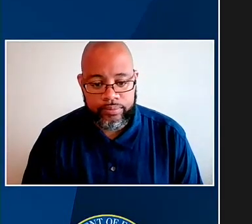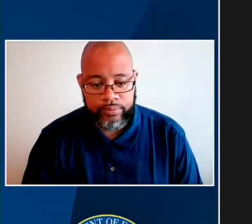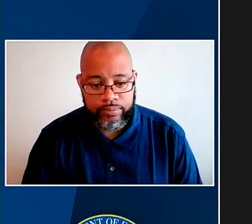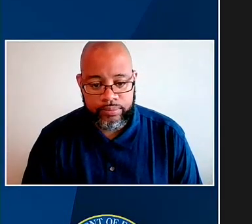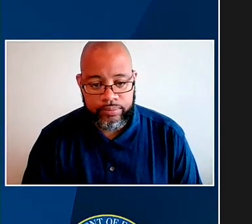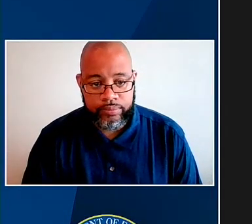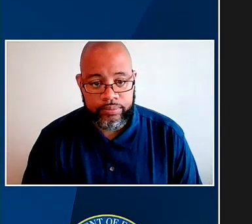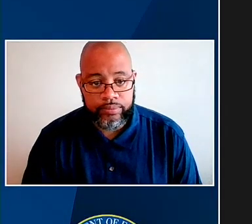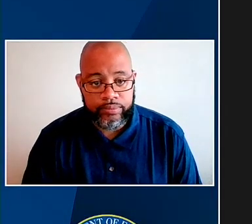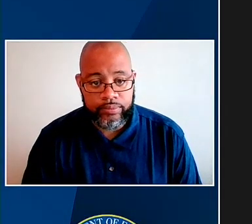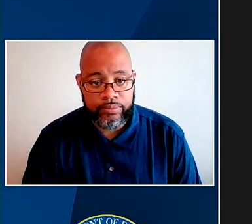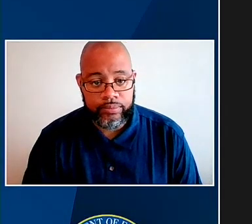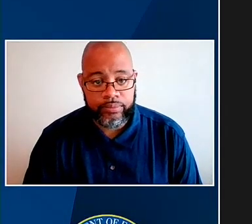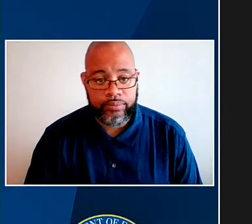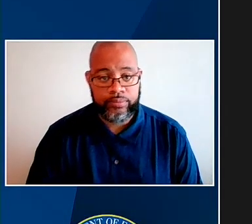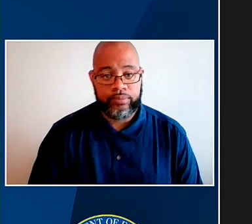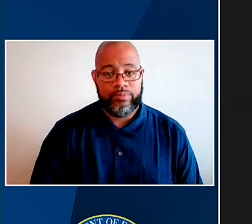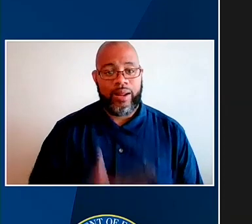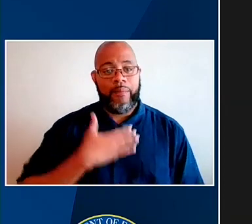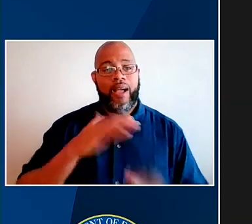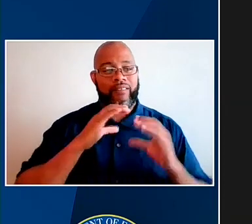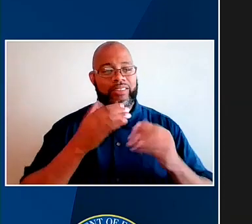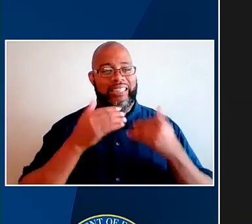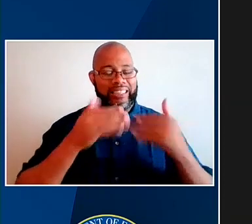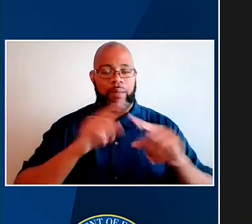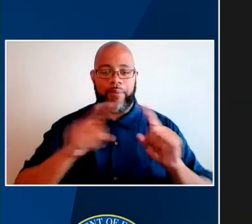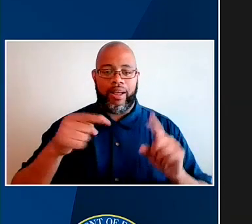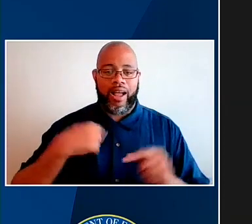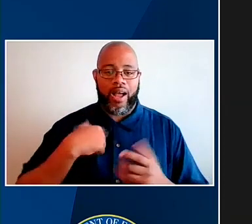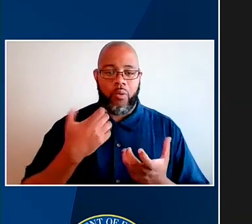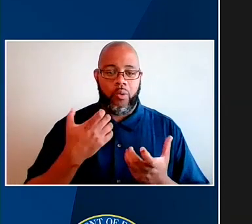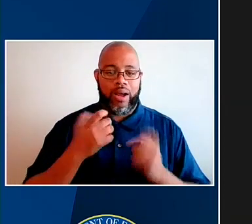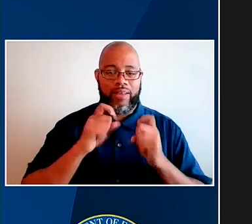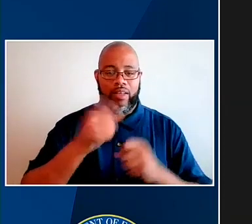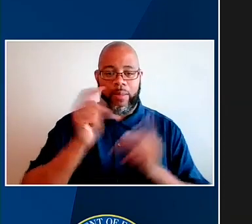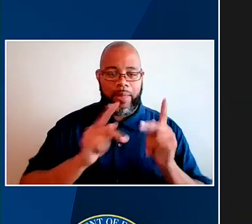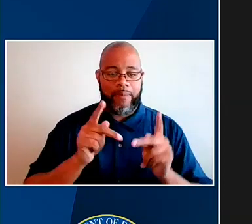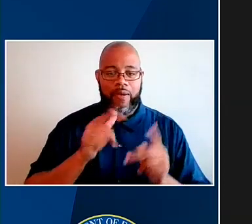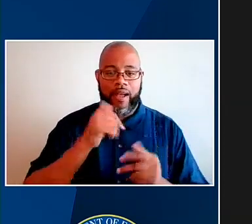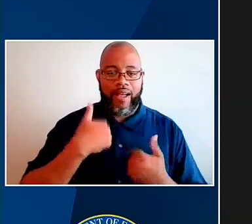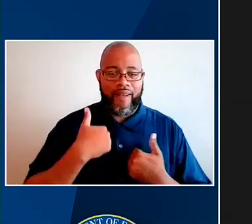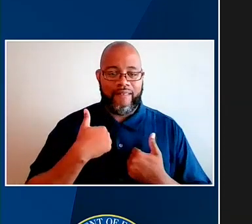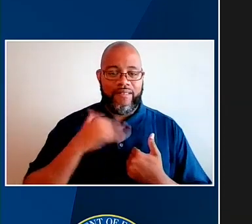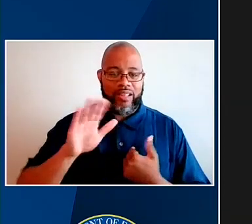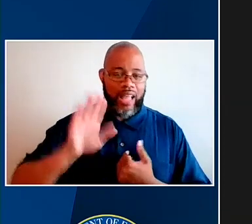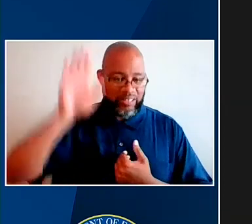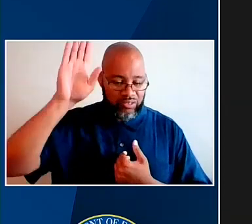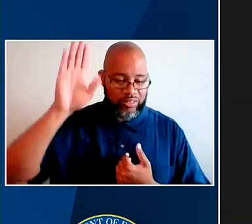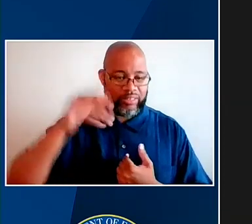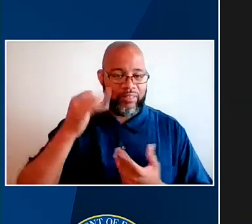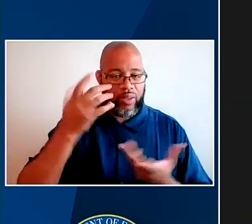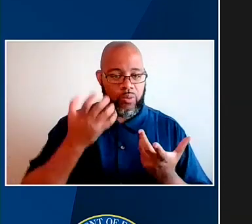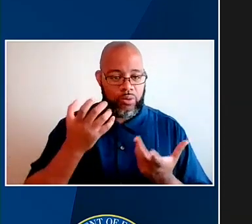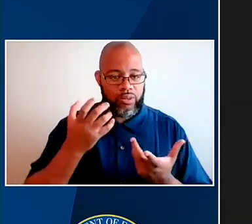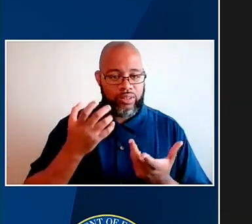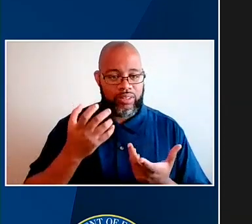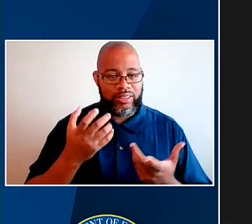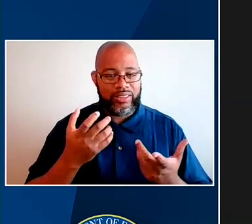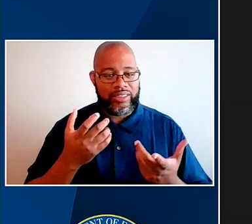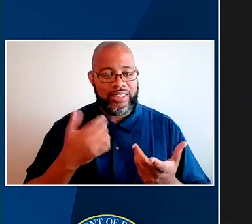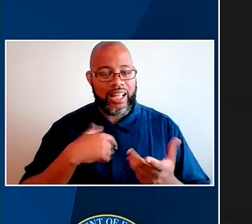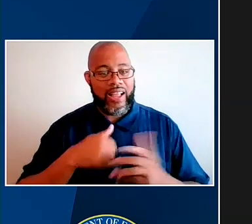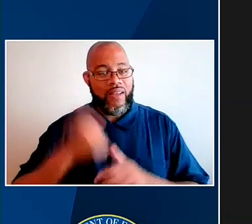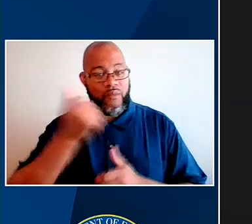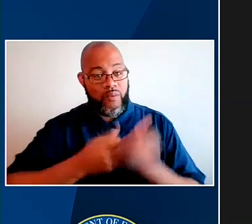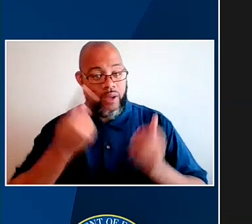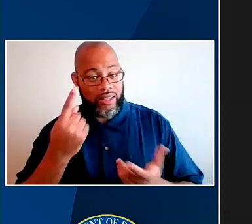Happy to let the conversation continue, but I do want to give other folks who had their hands raised if they want to. I scared everybody else away. Everybody